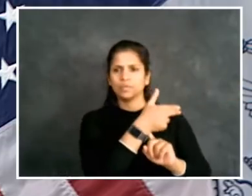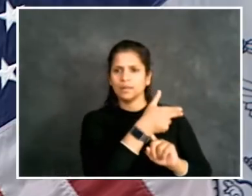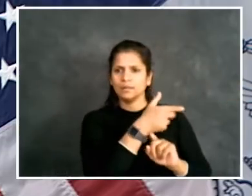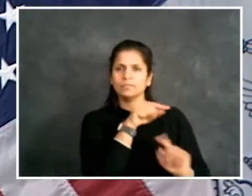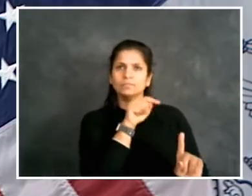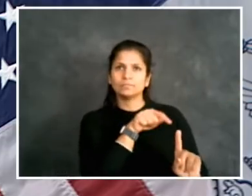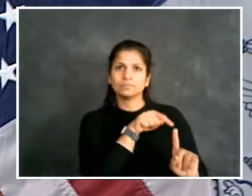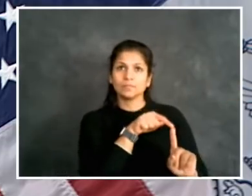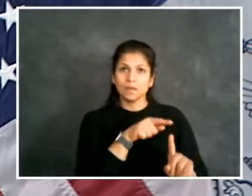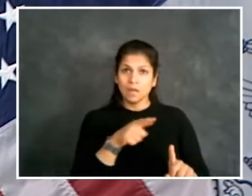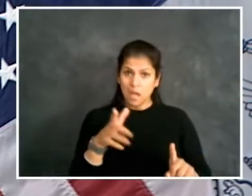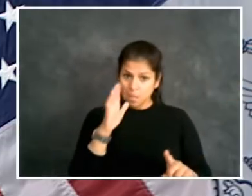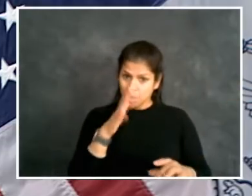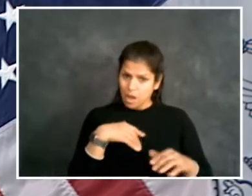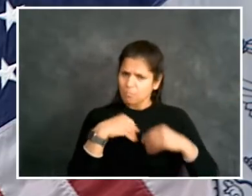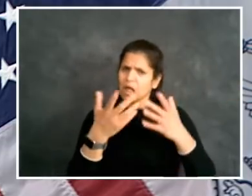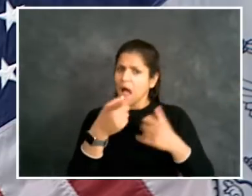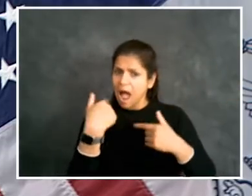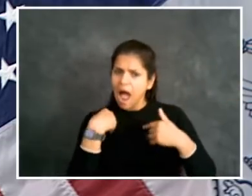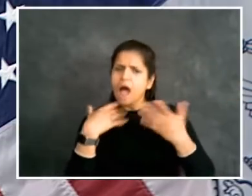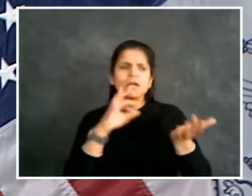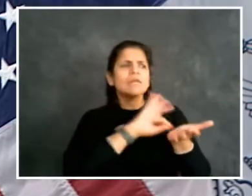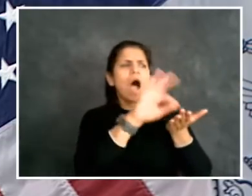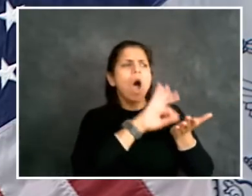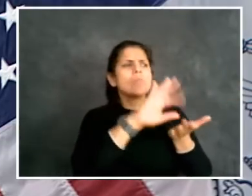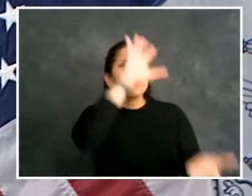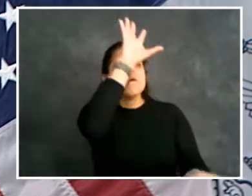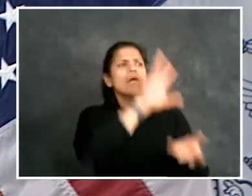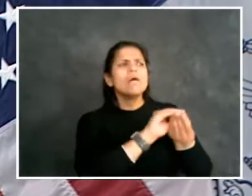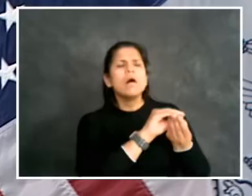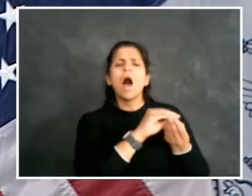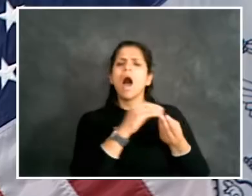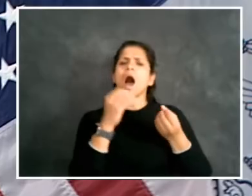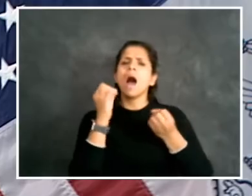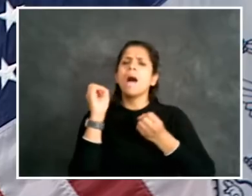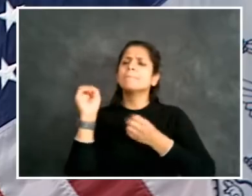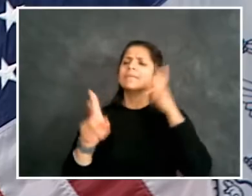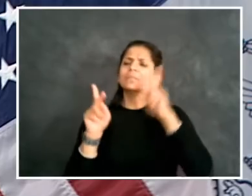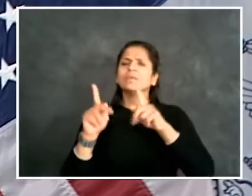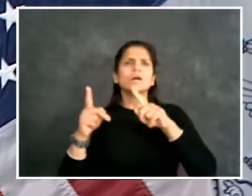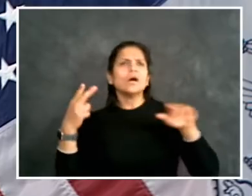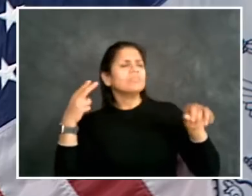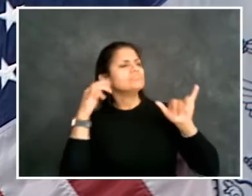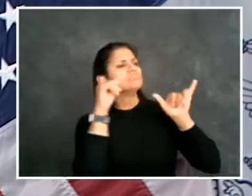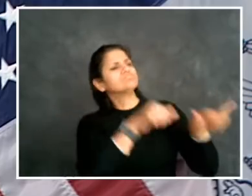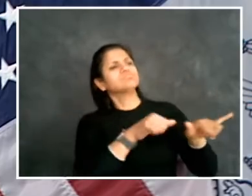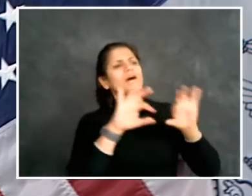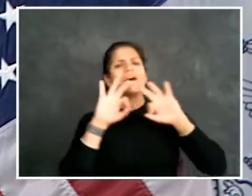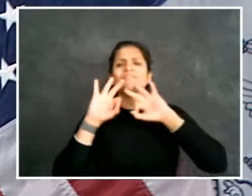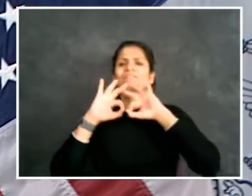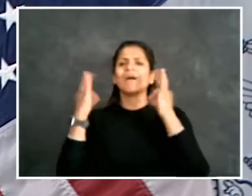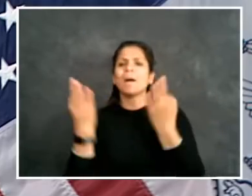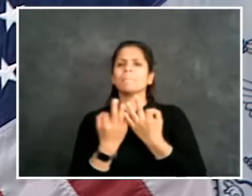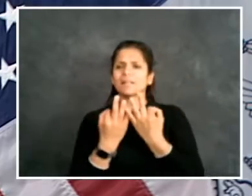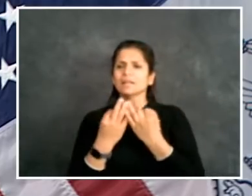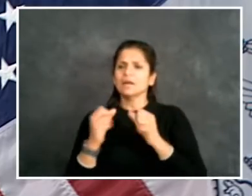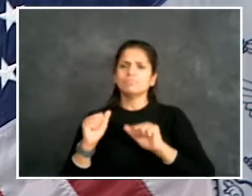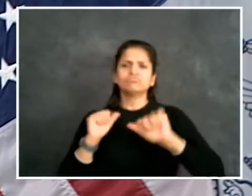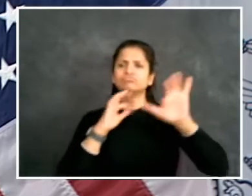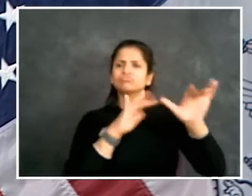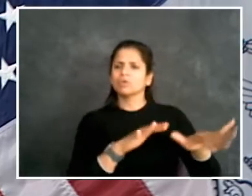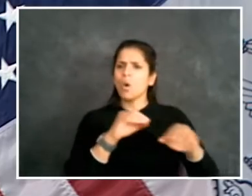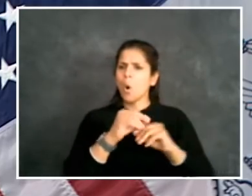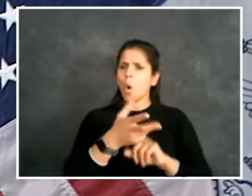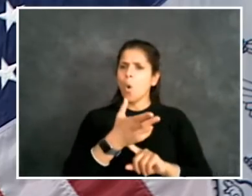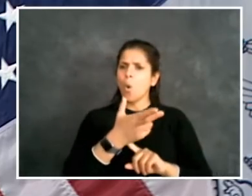have access to this program? And just an update, I know I've heard from some people who say they don't know how to find out about this and actually access this. So if you have some information